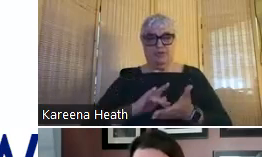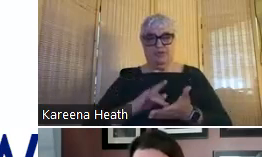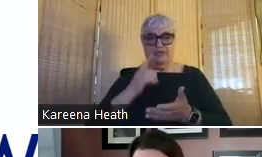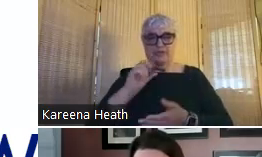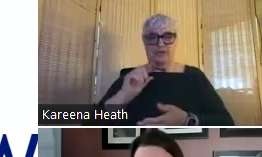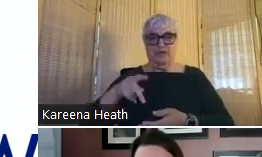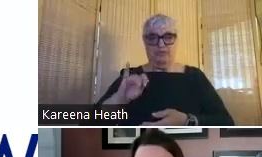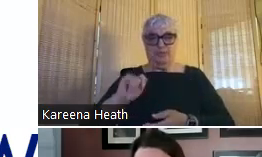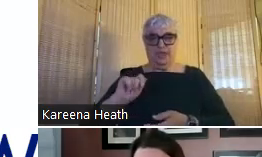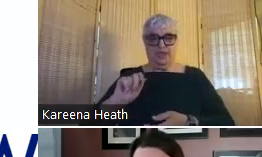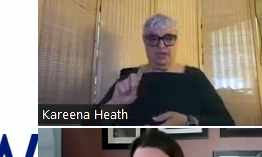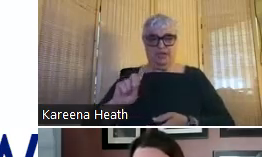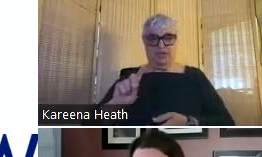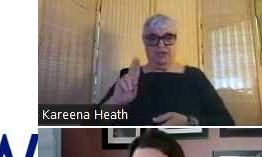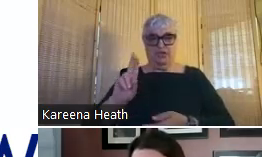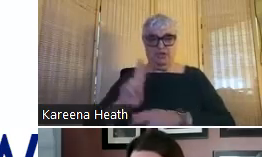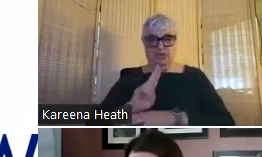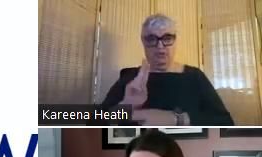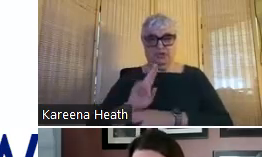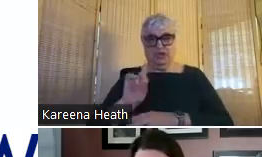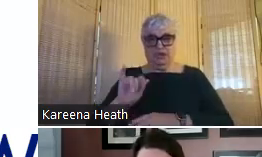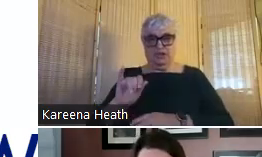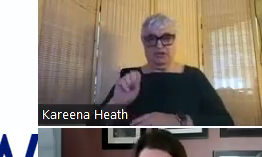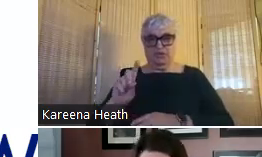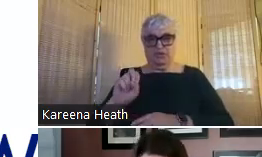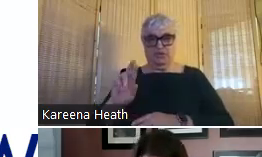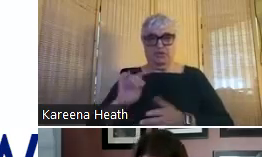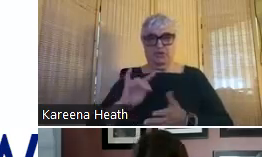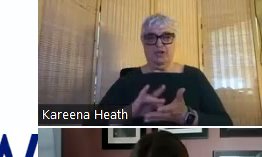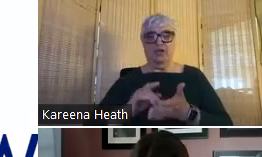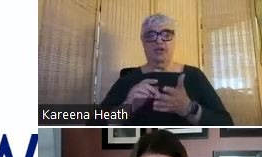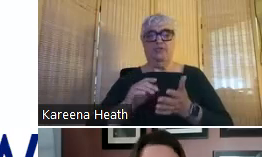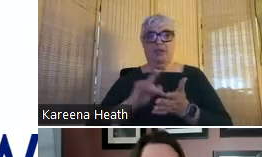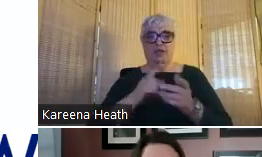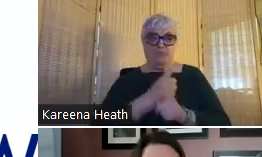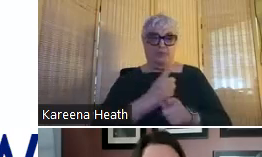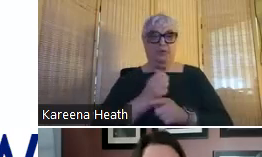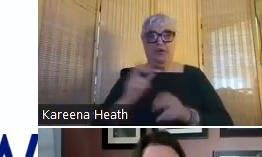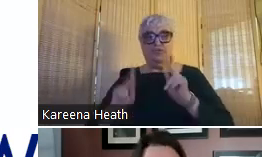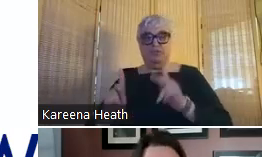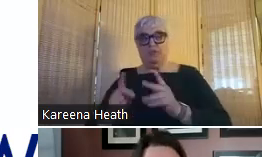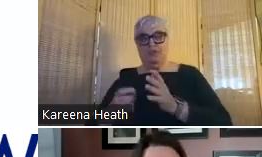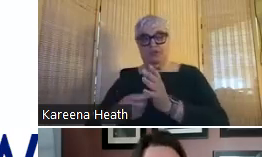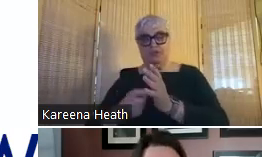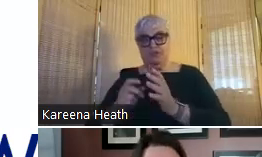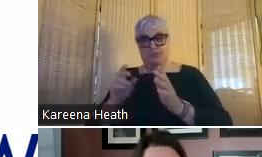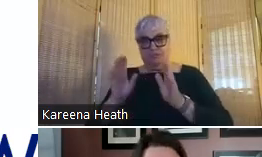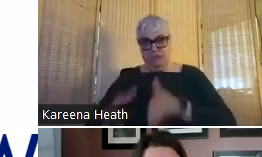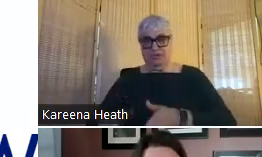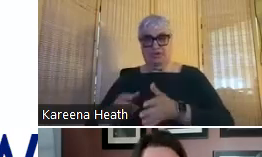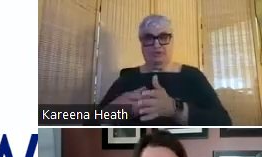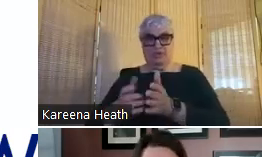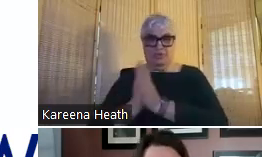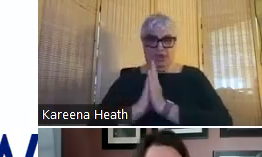use disorder if it's medically appropriate or the individual requests it. They are required to